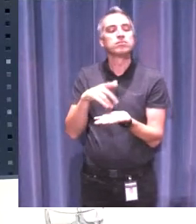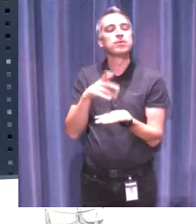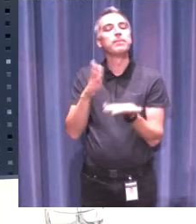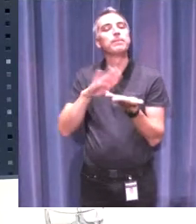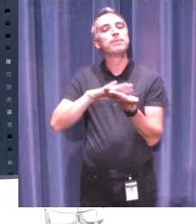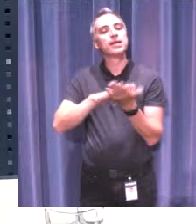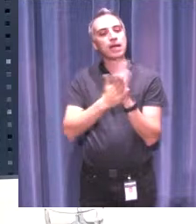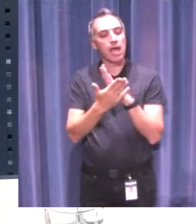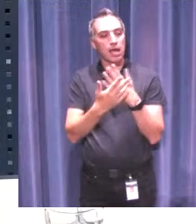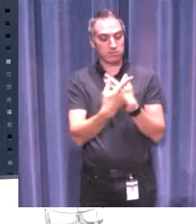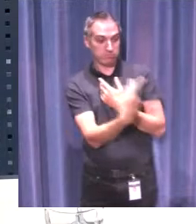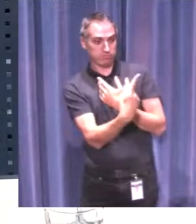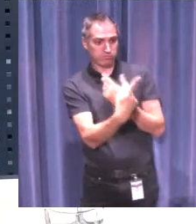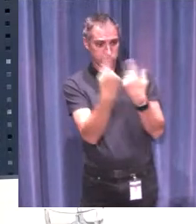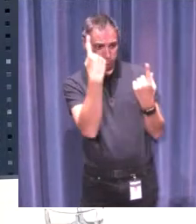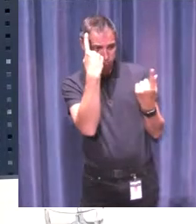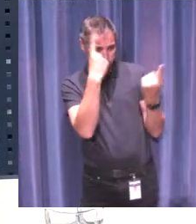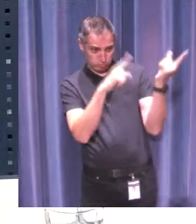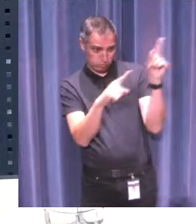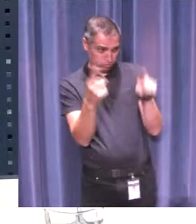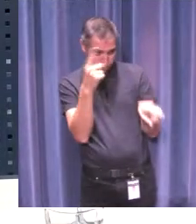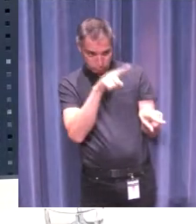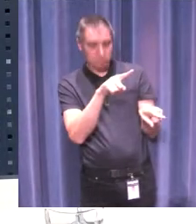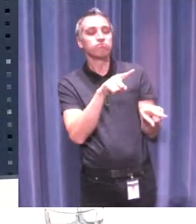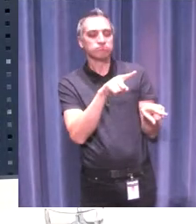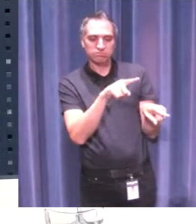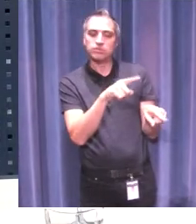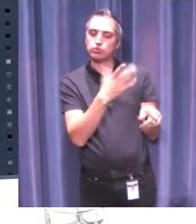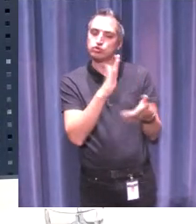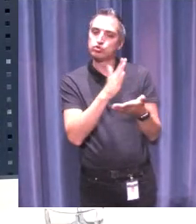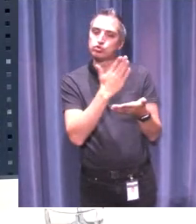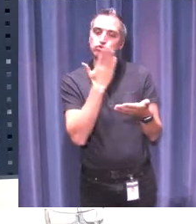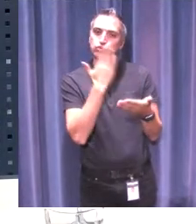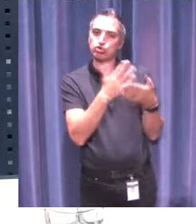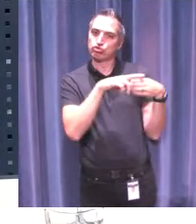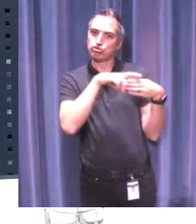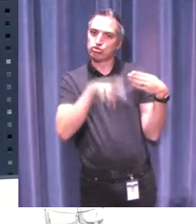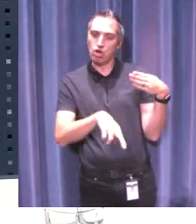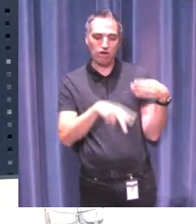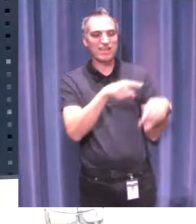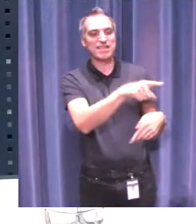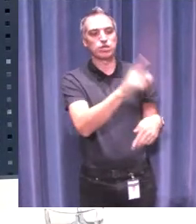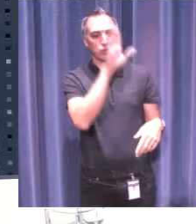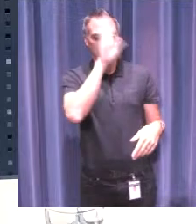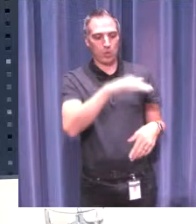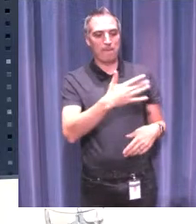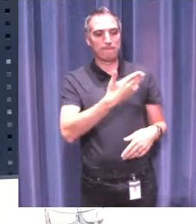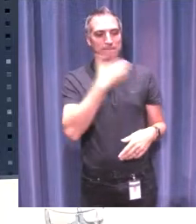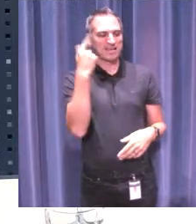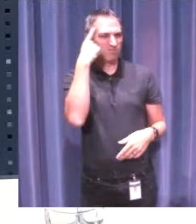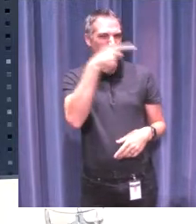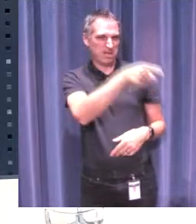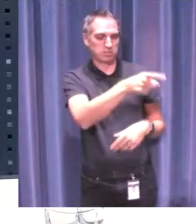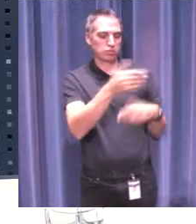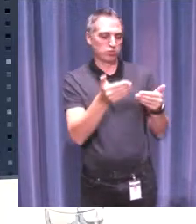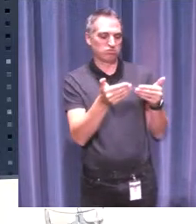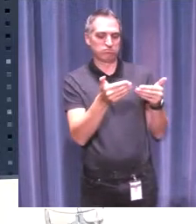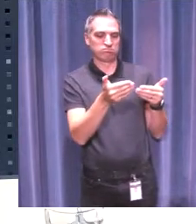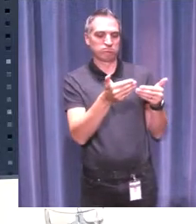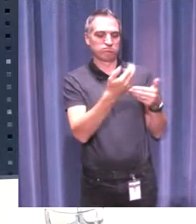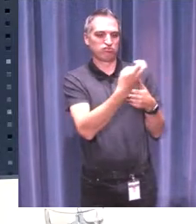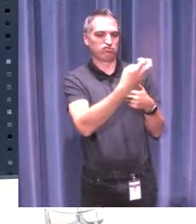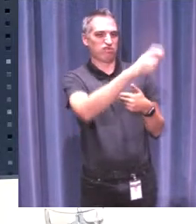mutual decision, which was a nice outcome. He decided, too, that it was best for him to move forward. And I think in those